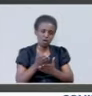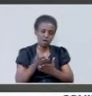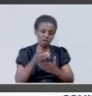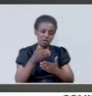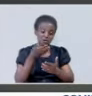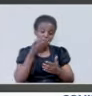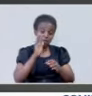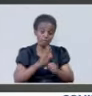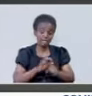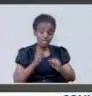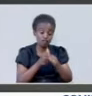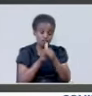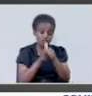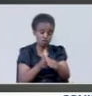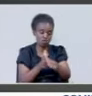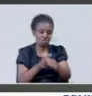how it would be done.